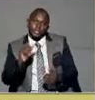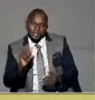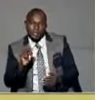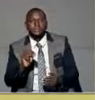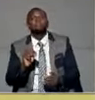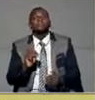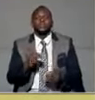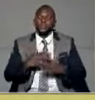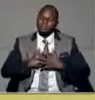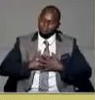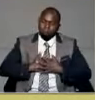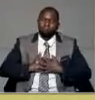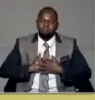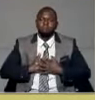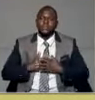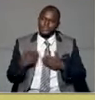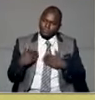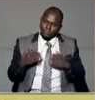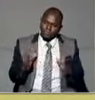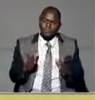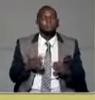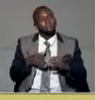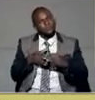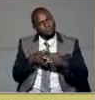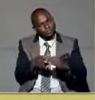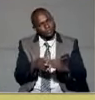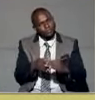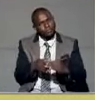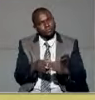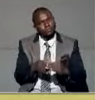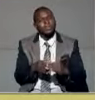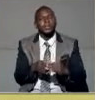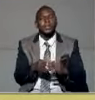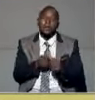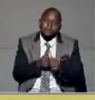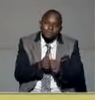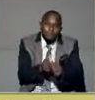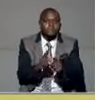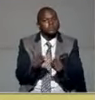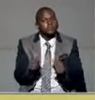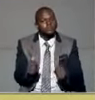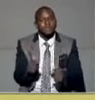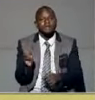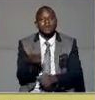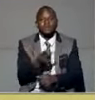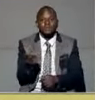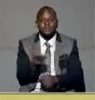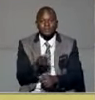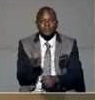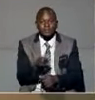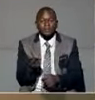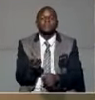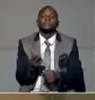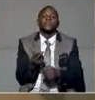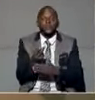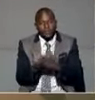very honest, leading the flock. They were with his fellow bishops, they were together,